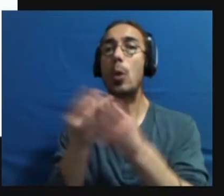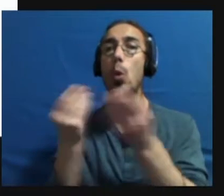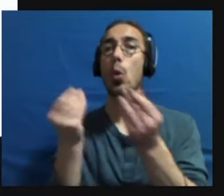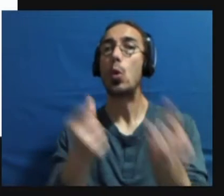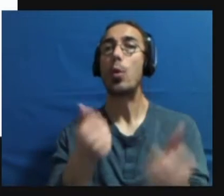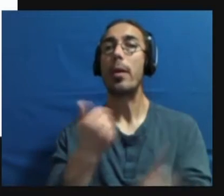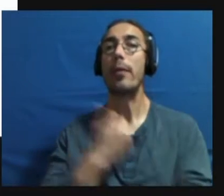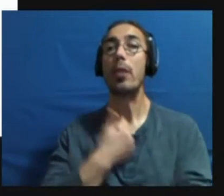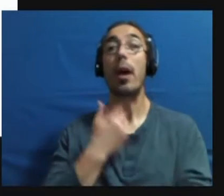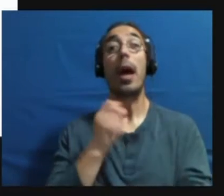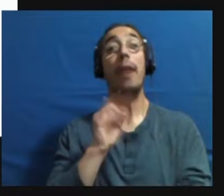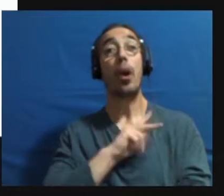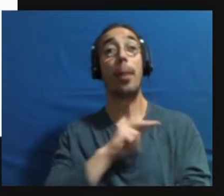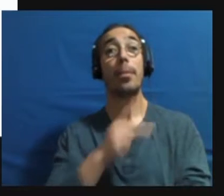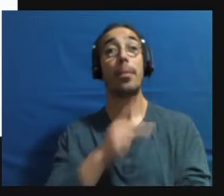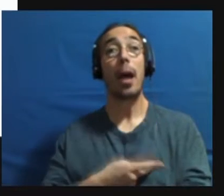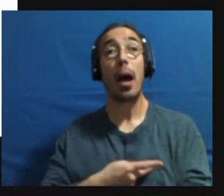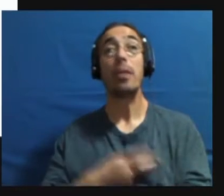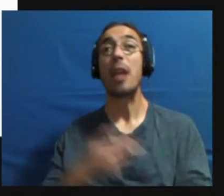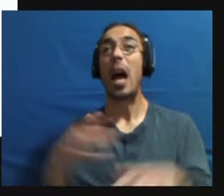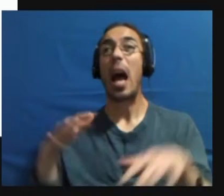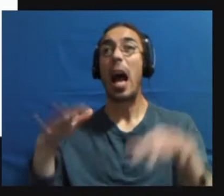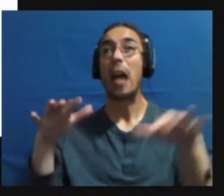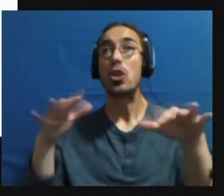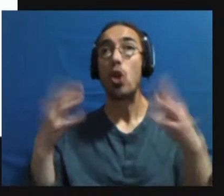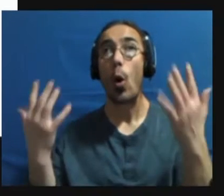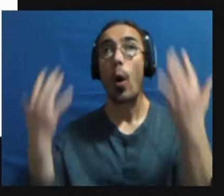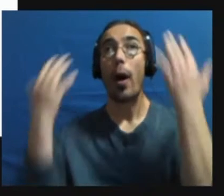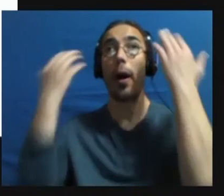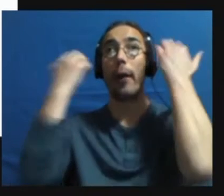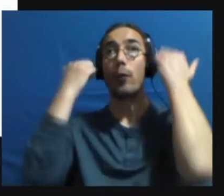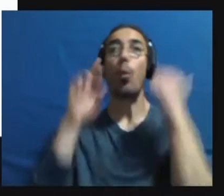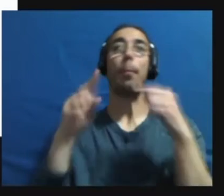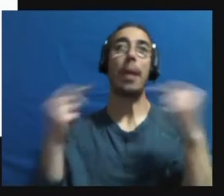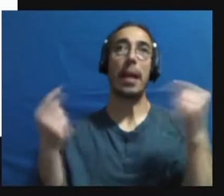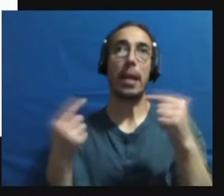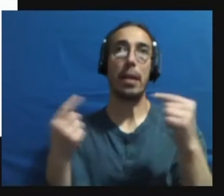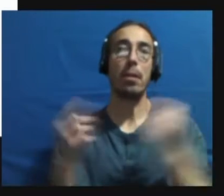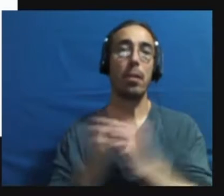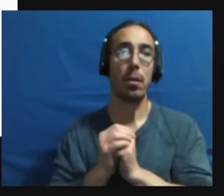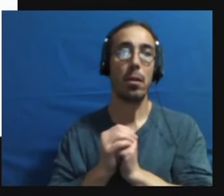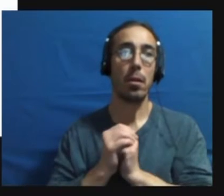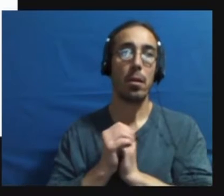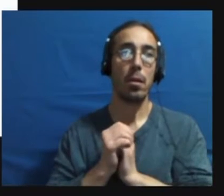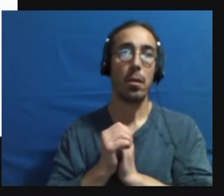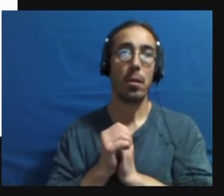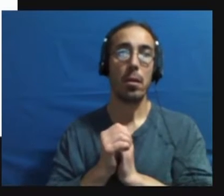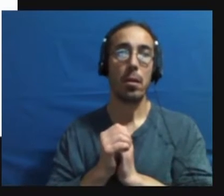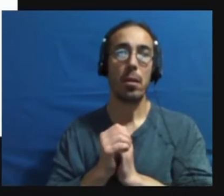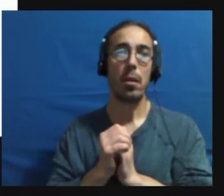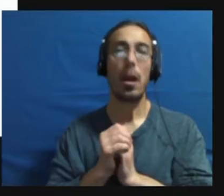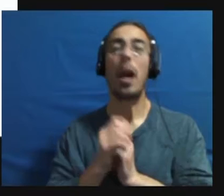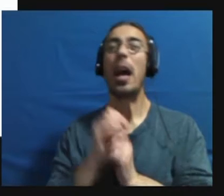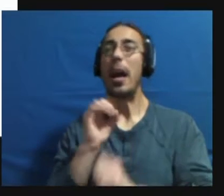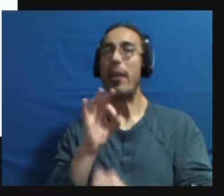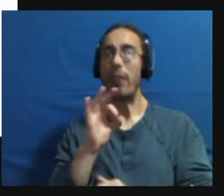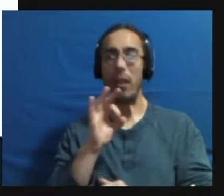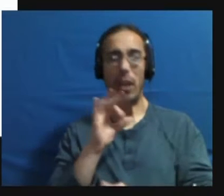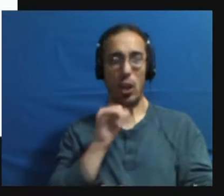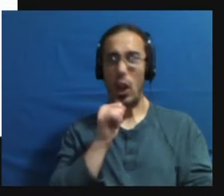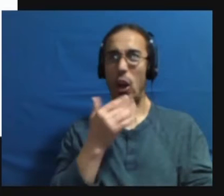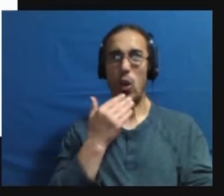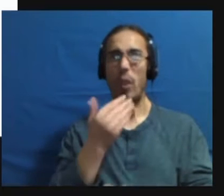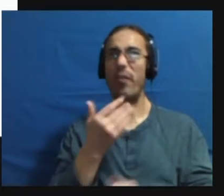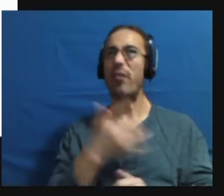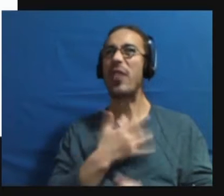upset, anxious, overloaded, or in pain, to release unpleasant feelings or energy.